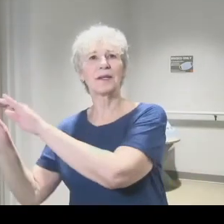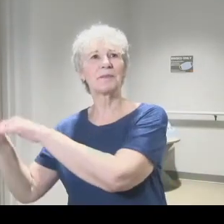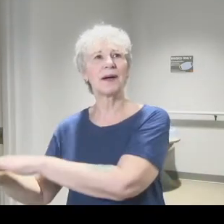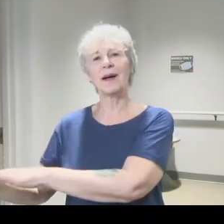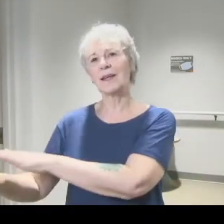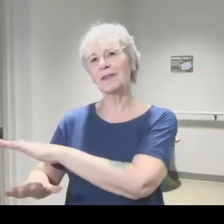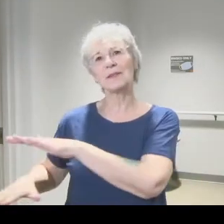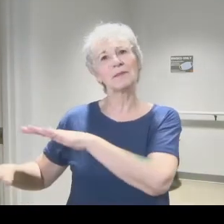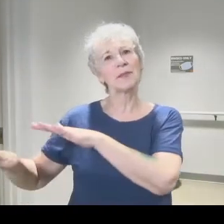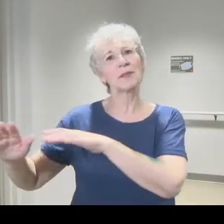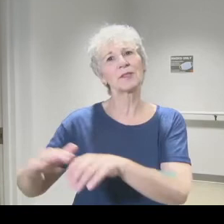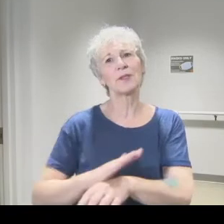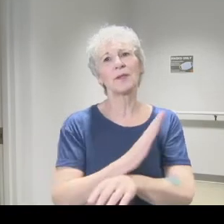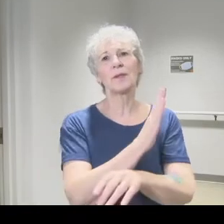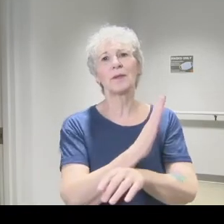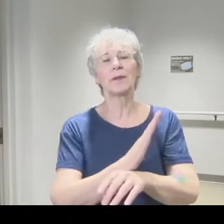without bottom or